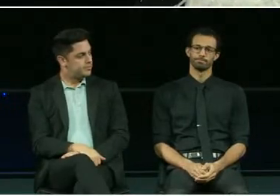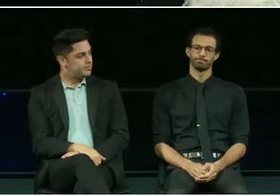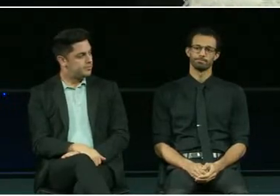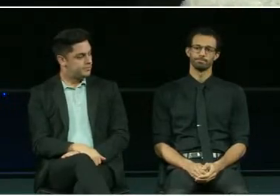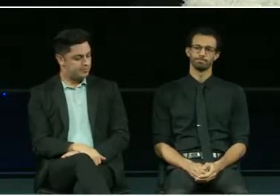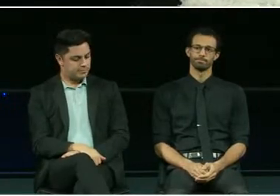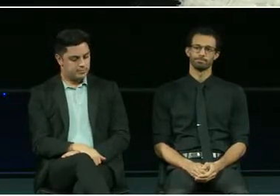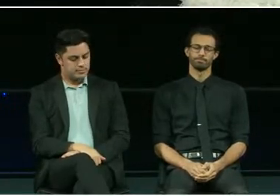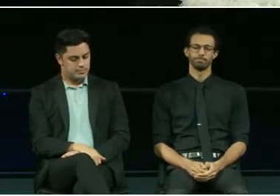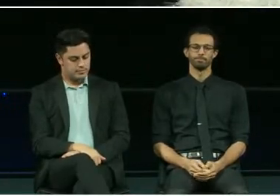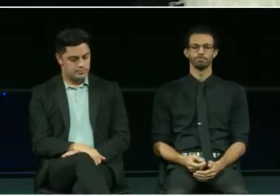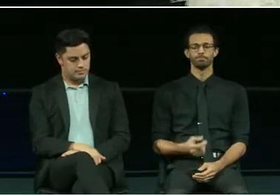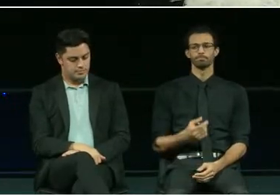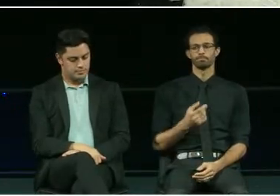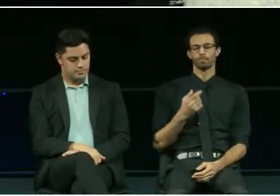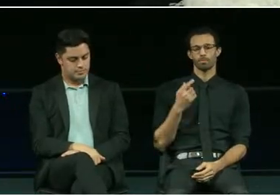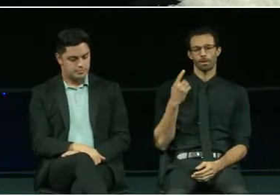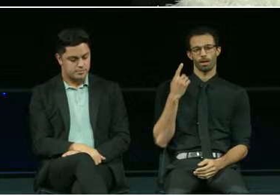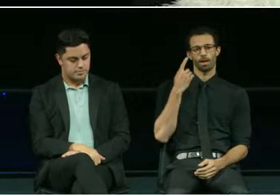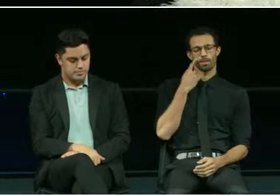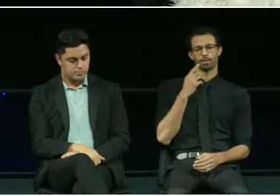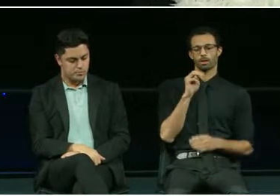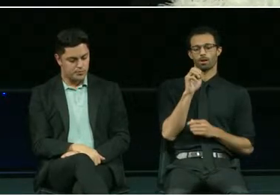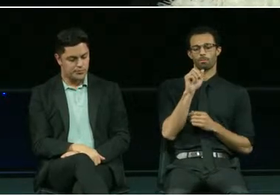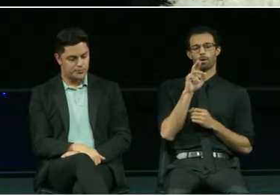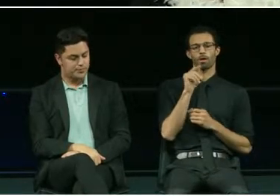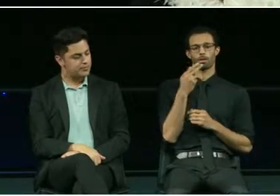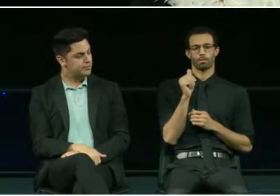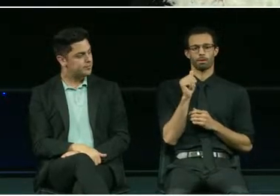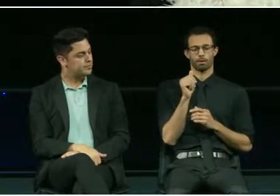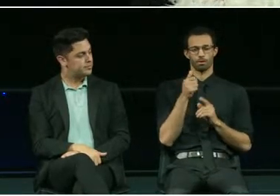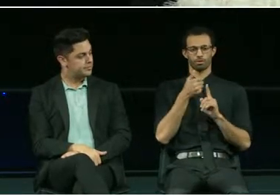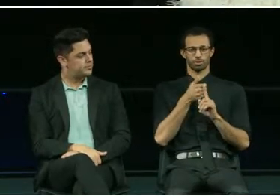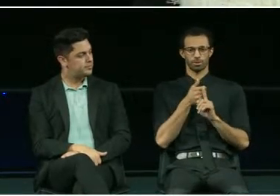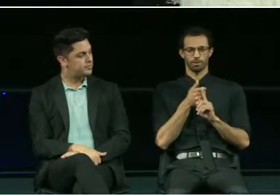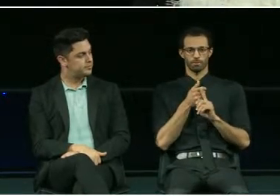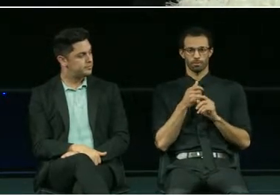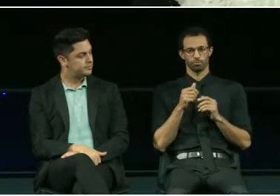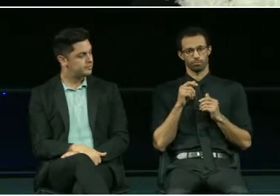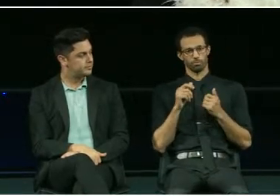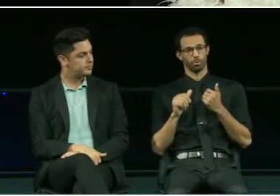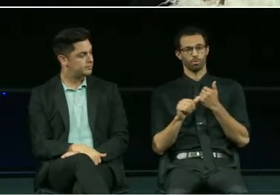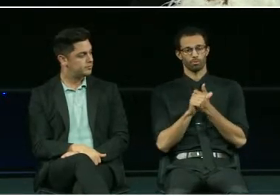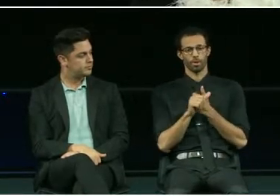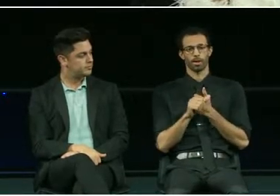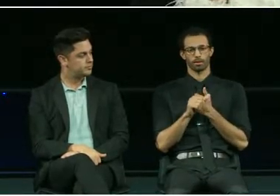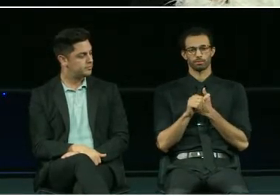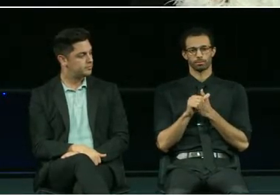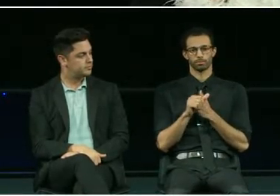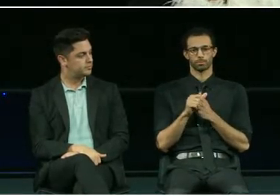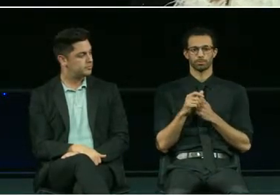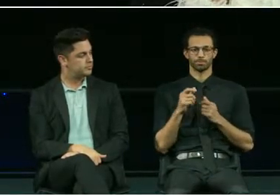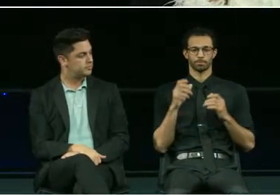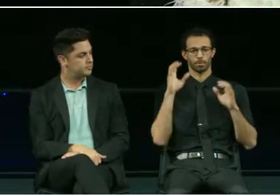Well, I think Martha was certainly a threat to the Nixon administration.